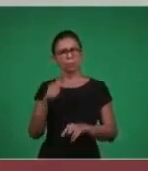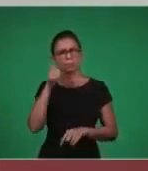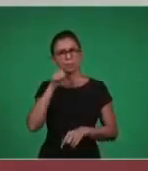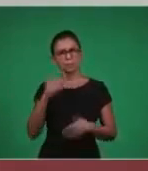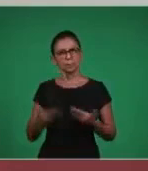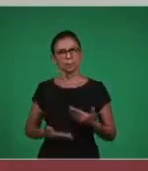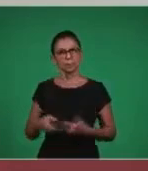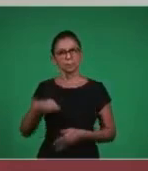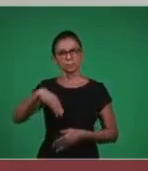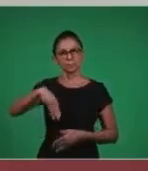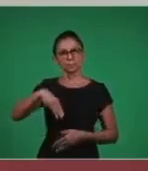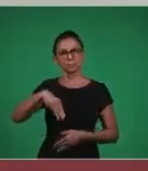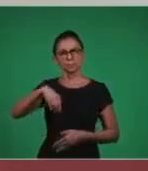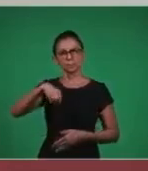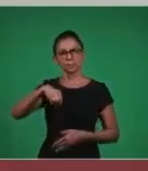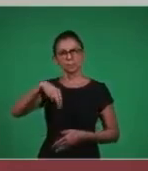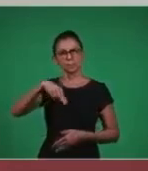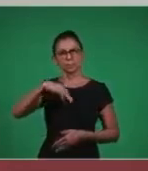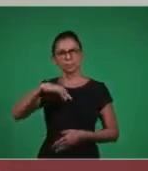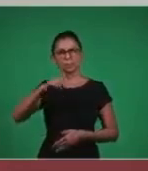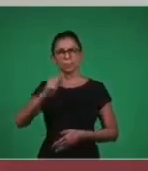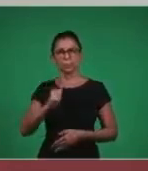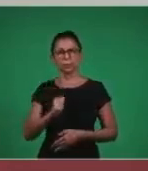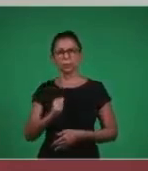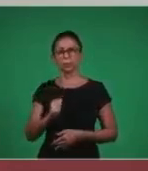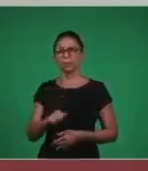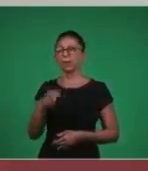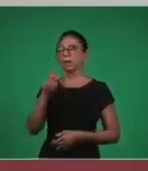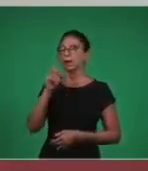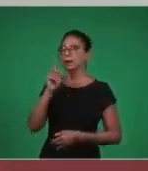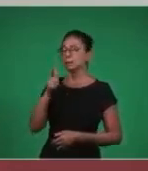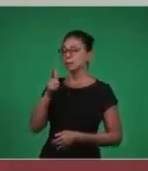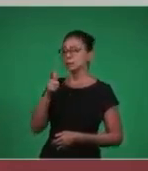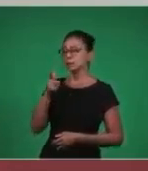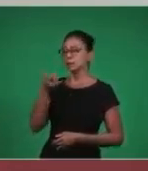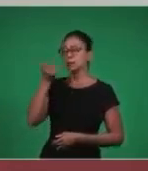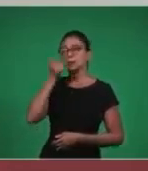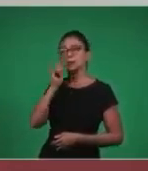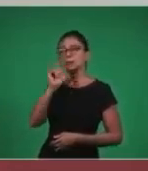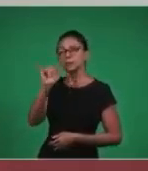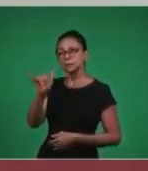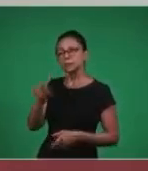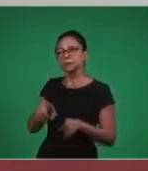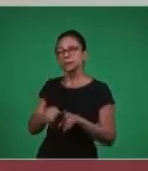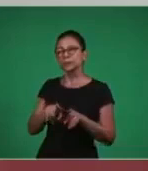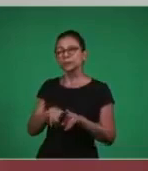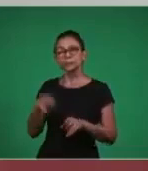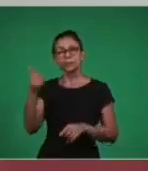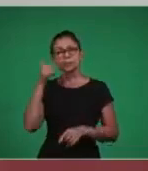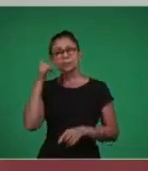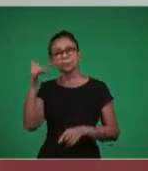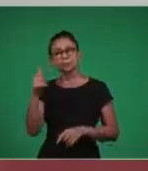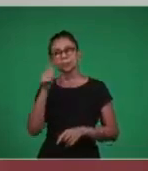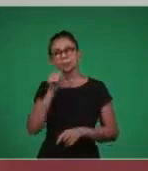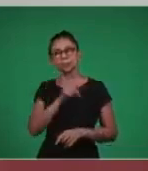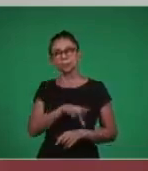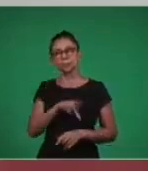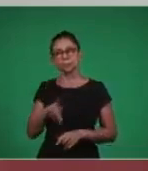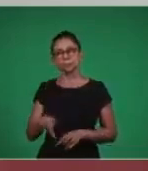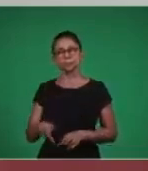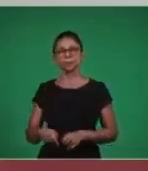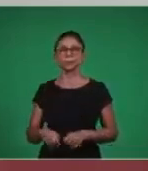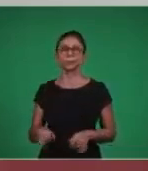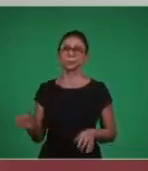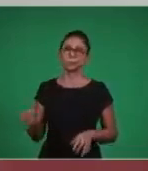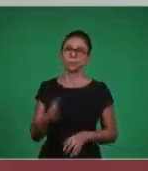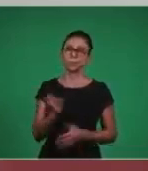Sister Monica, I even called Pastor, I also called her, Pastor Jaduchi. The Maranatha Christian Church is an institution